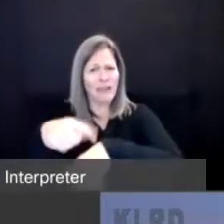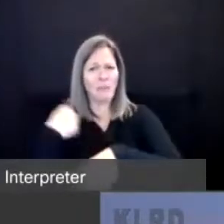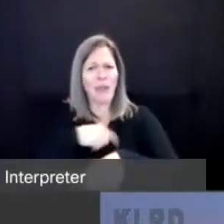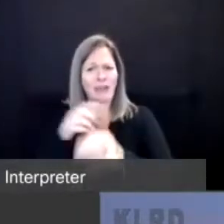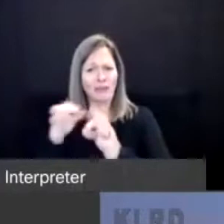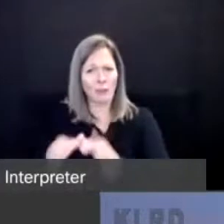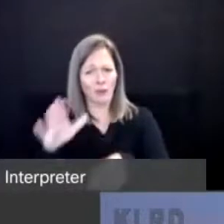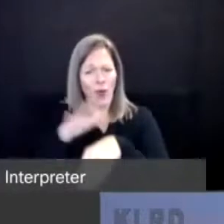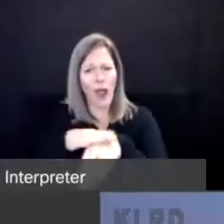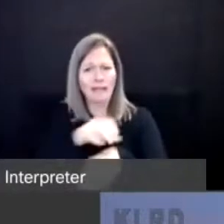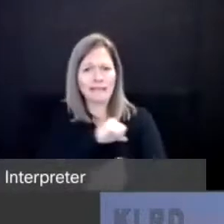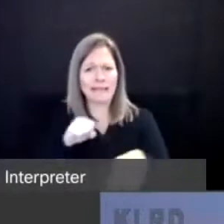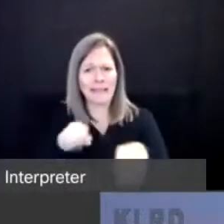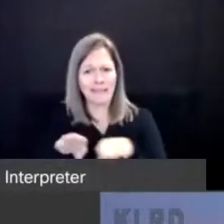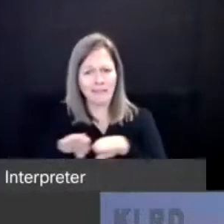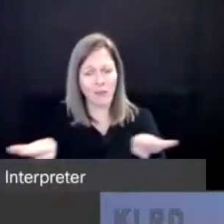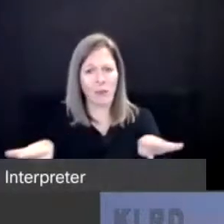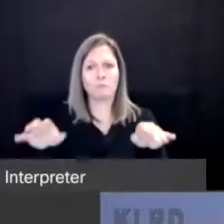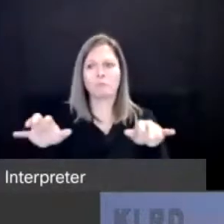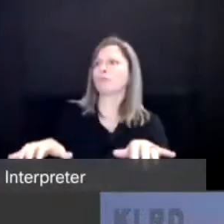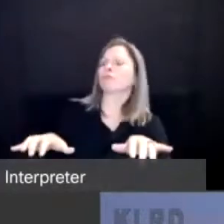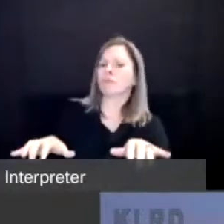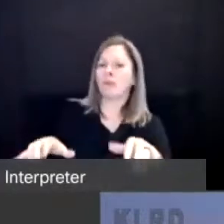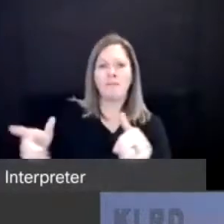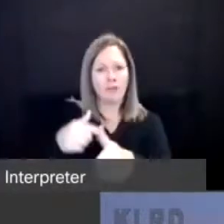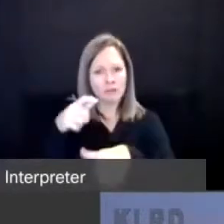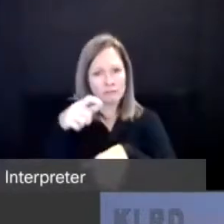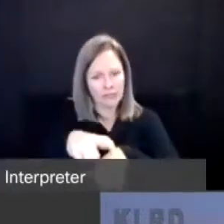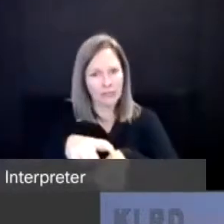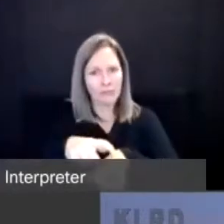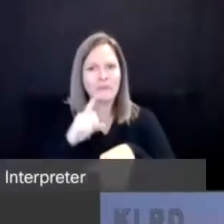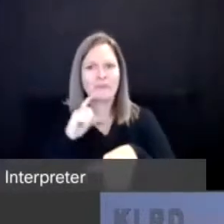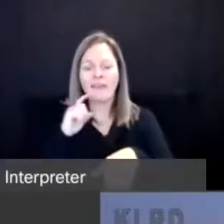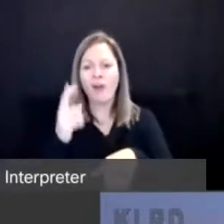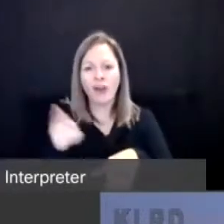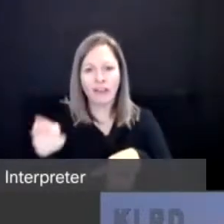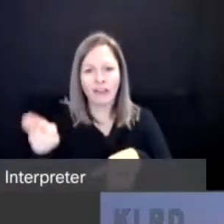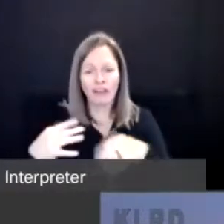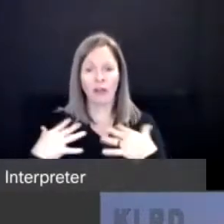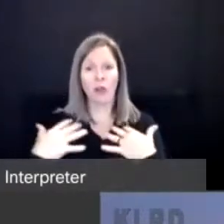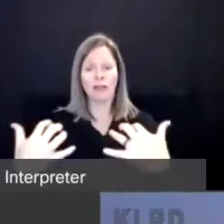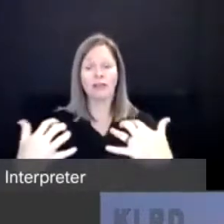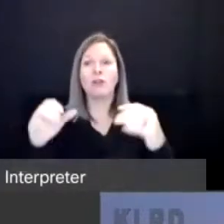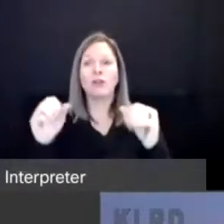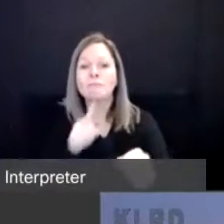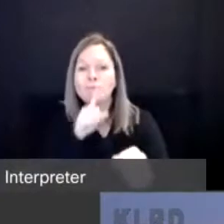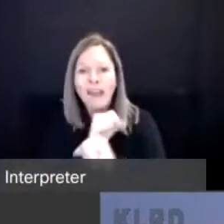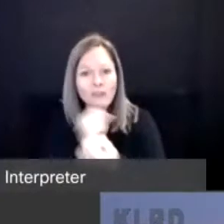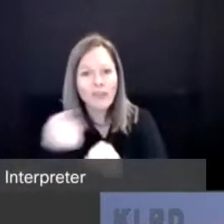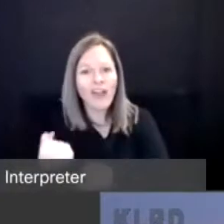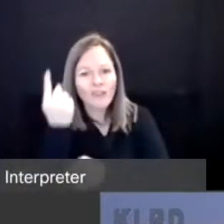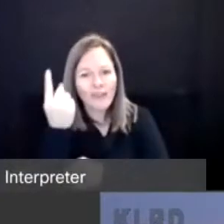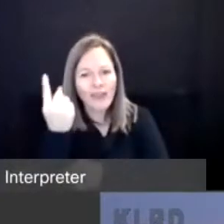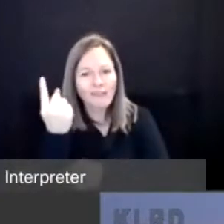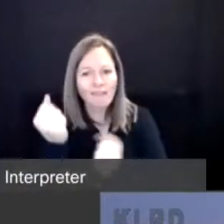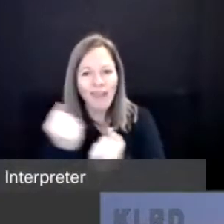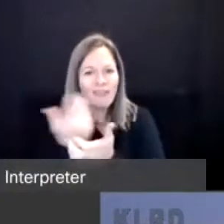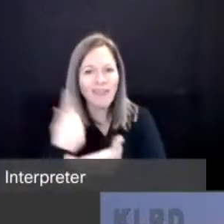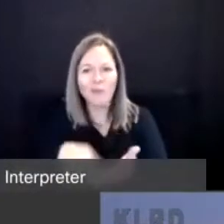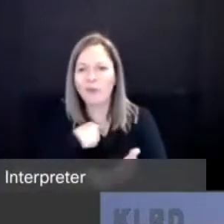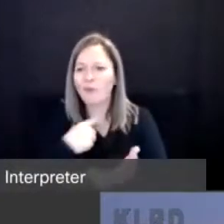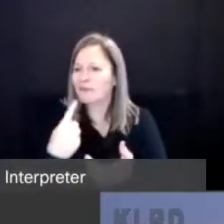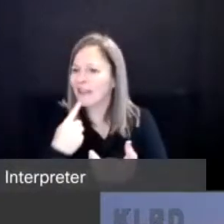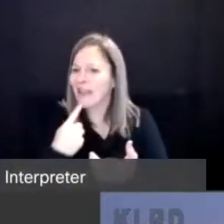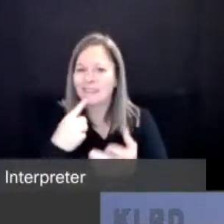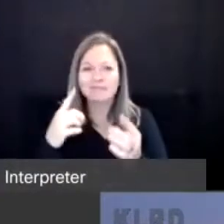hard of hearing that were in the audience could actually understand what it was that we were saying and